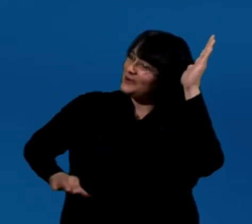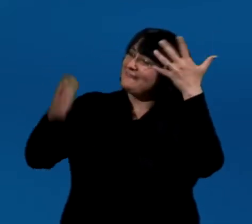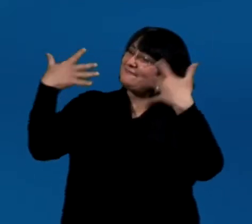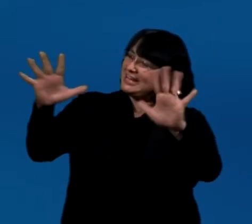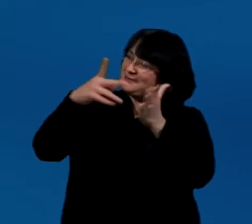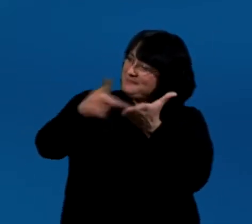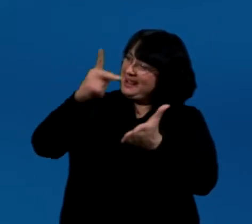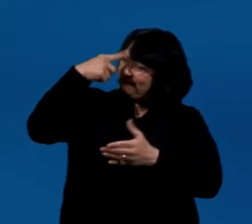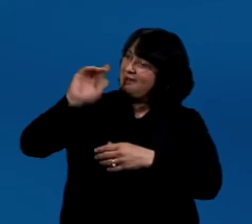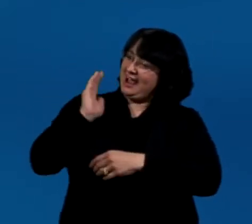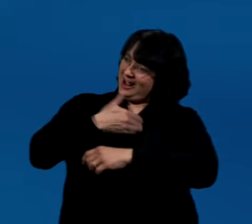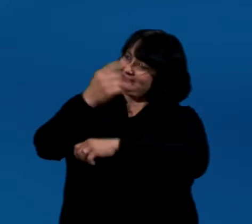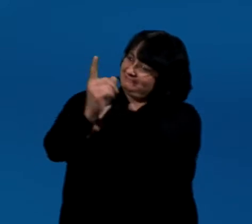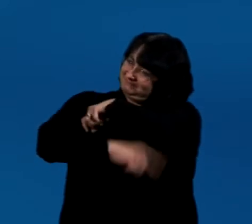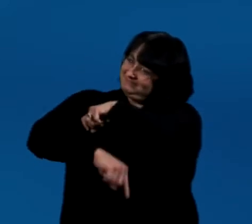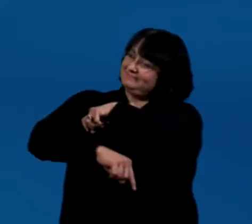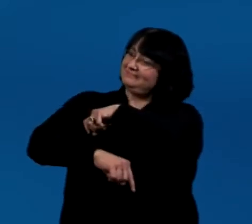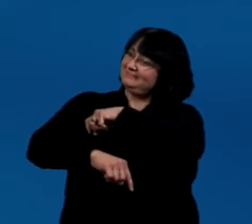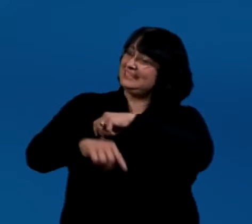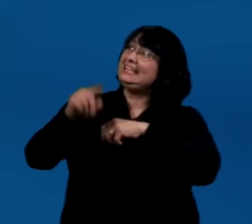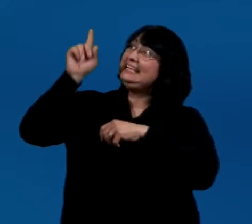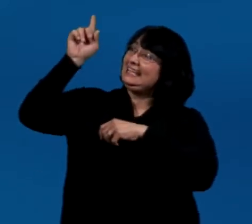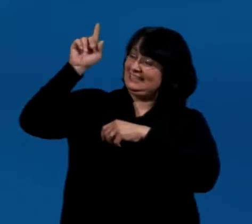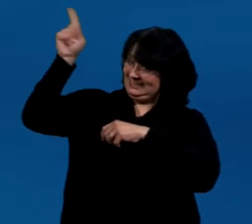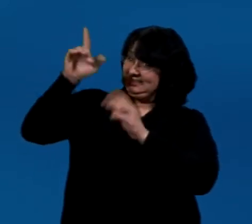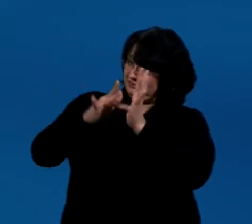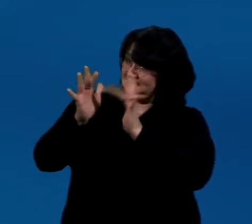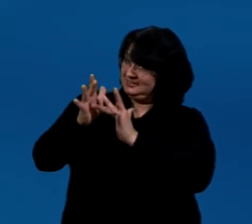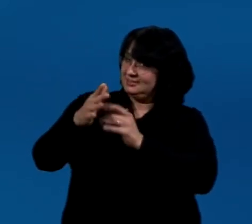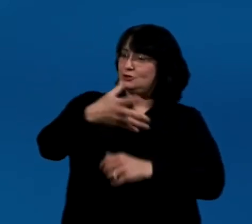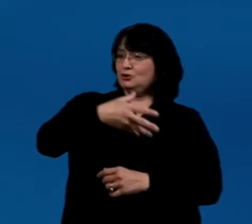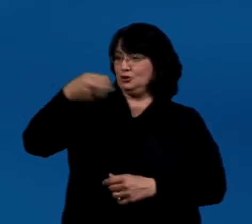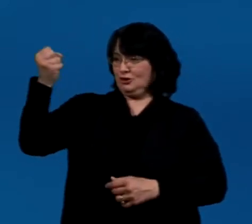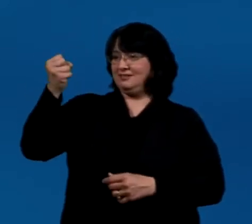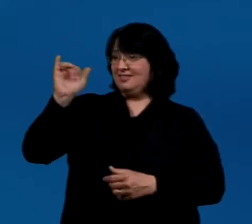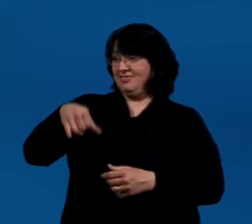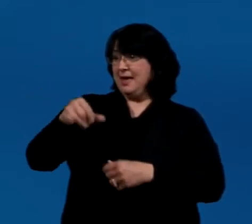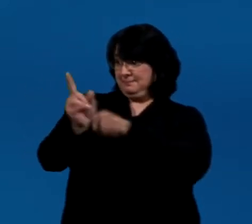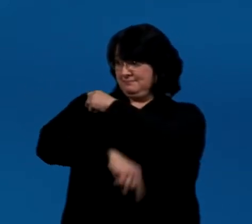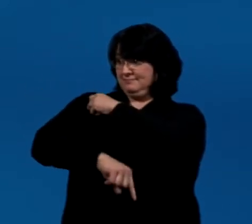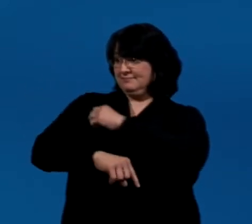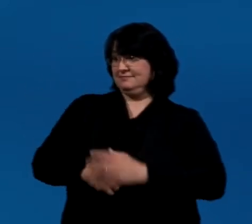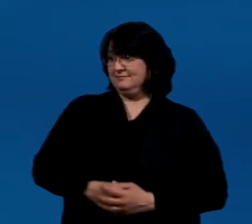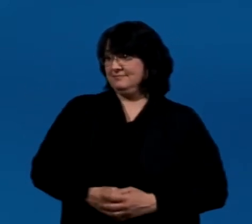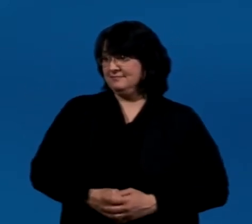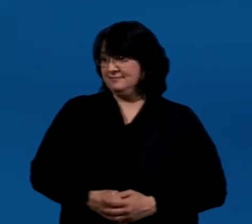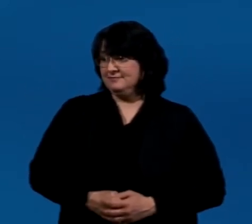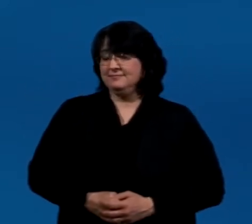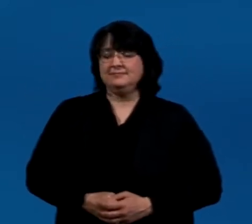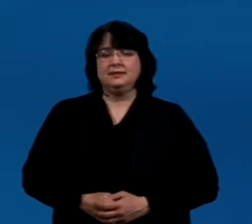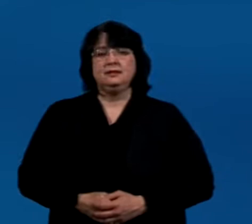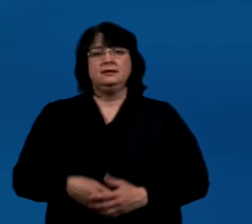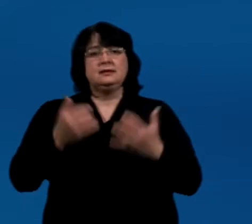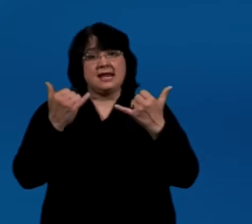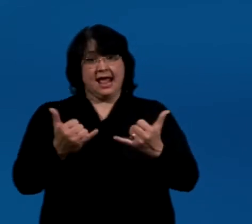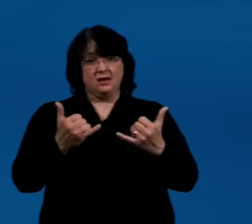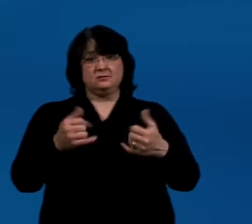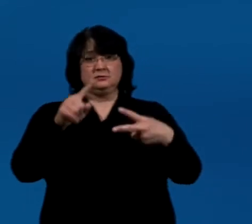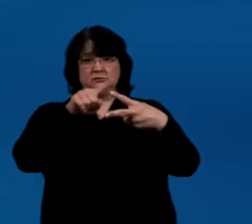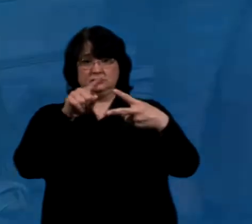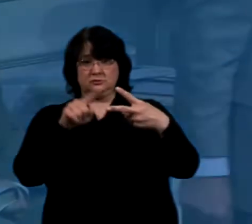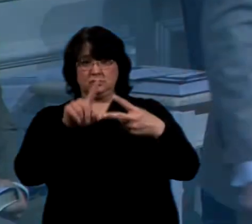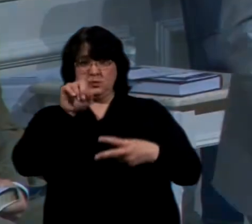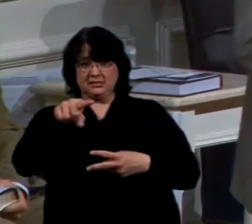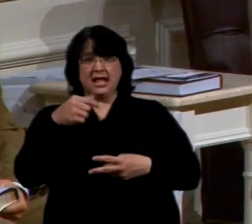penalty. He took the wage. Now, at this point, there's two questions that I'm going to